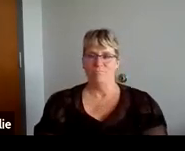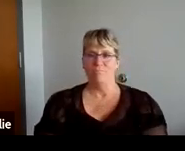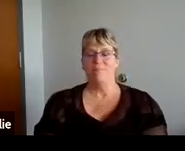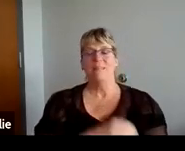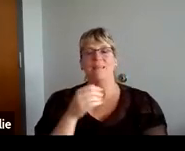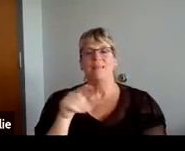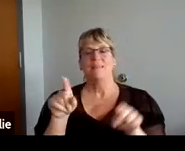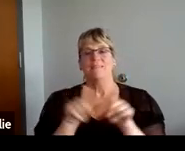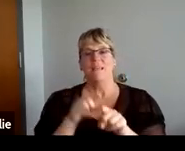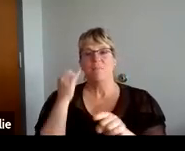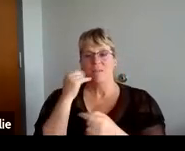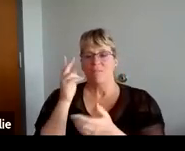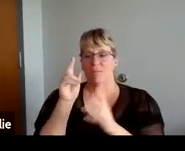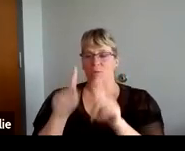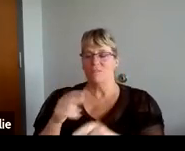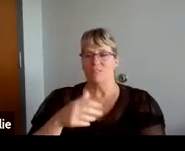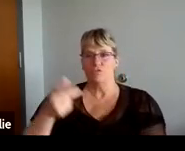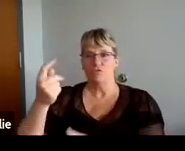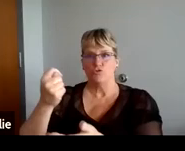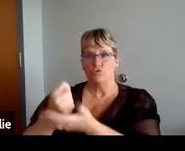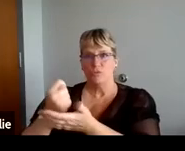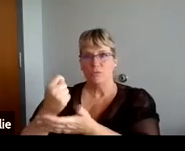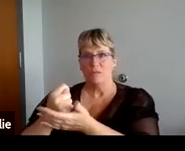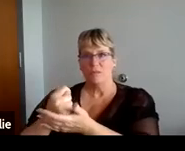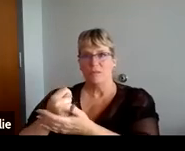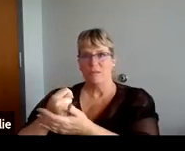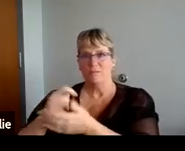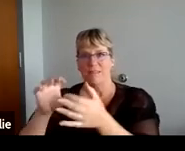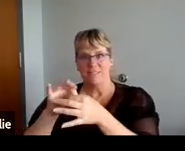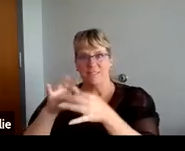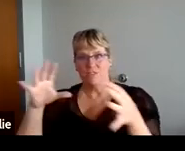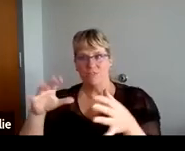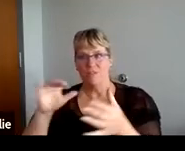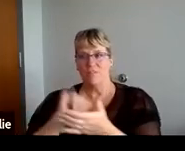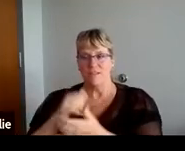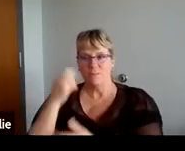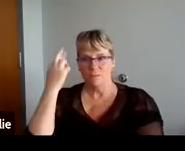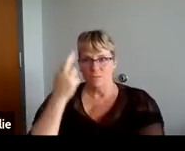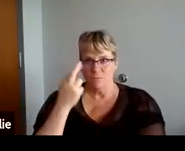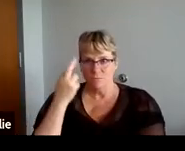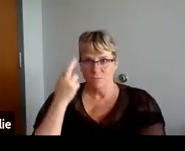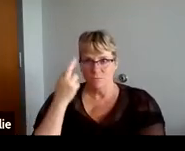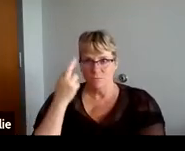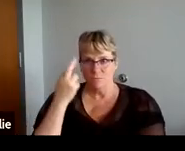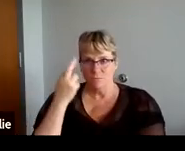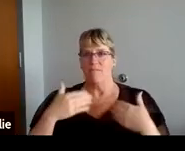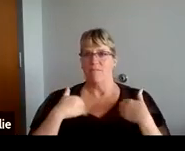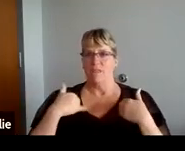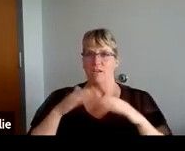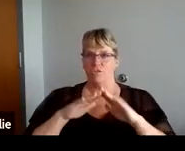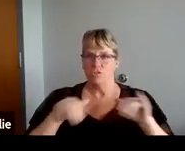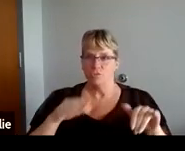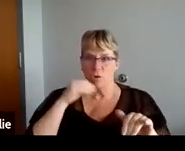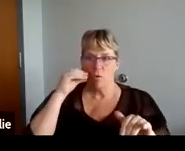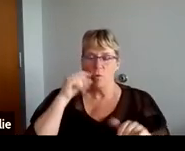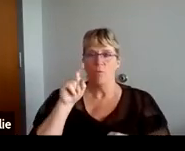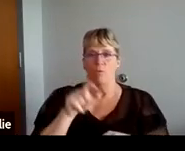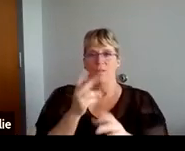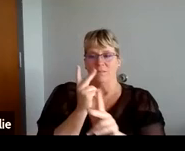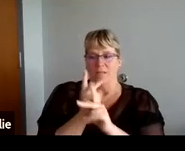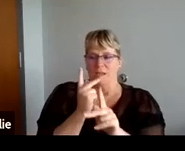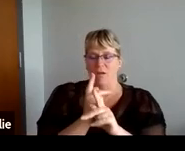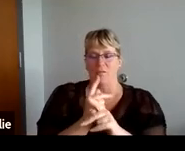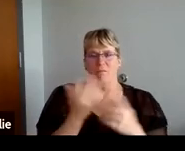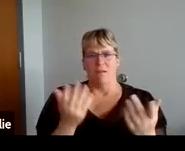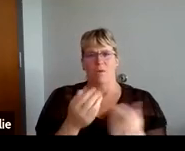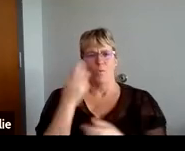patient is in treatment and gets discharged, that has to be reasonable. If they have young children at home that need childcare, is it going to